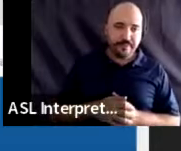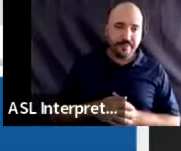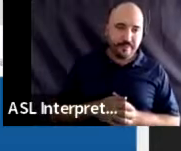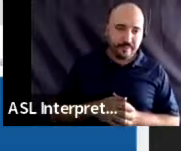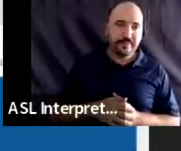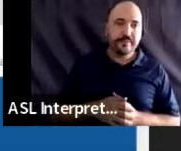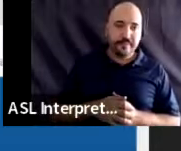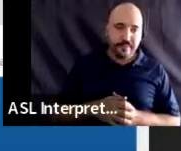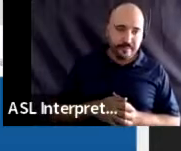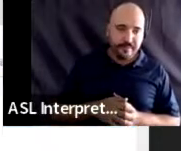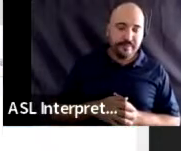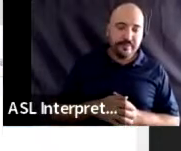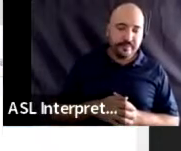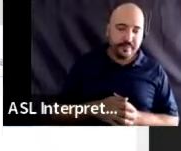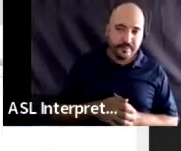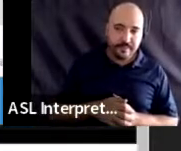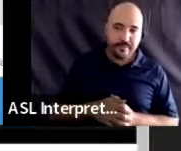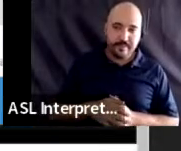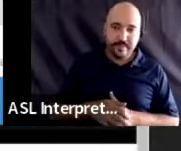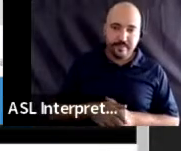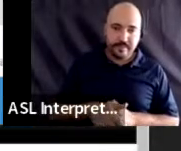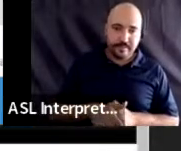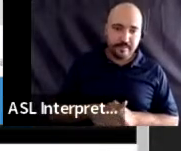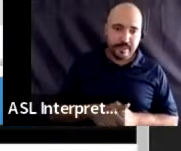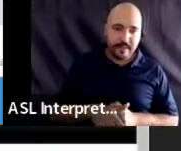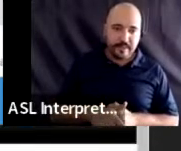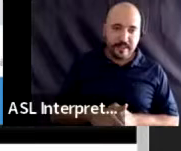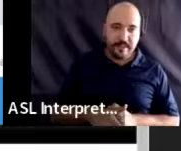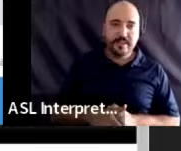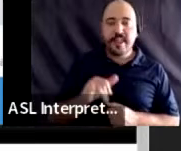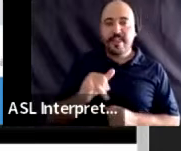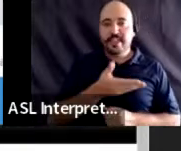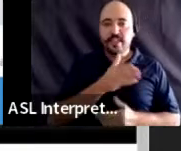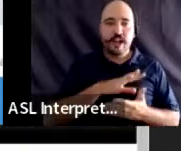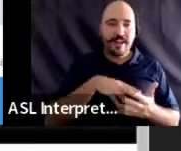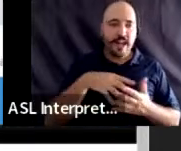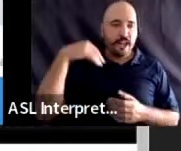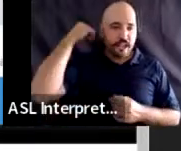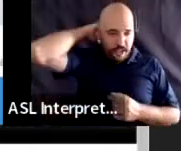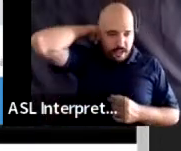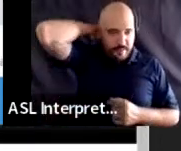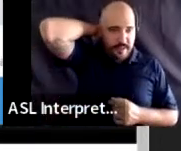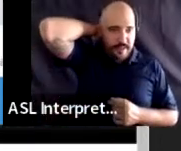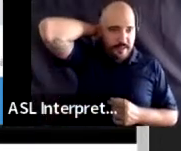OK button's No there. event, right? okay So- button, space. So We are that is our calendar.